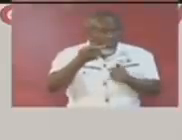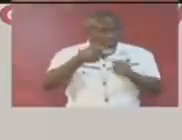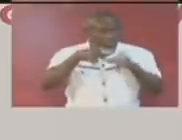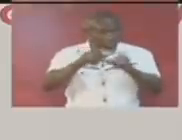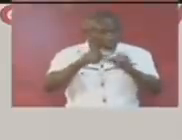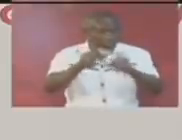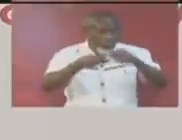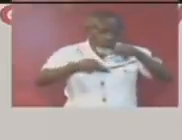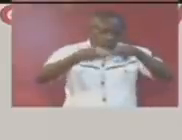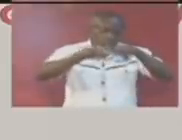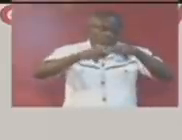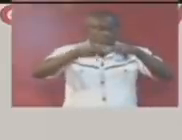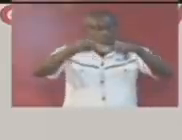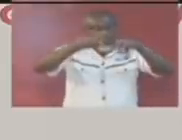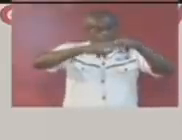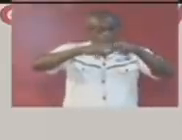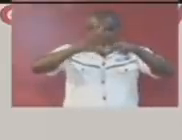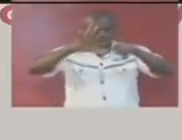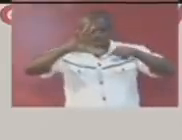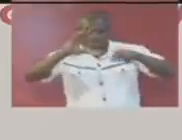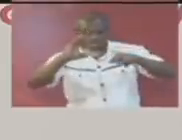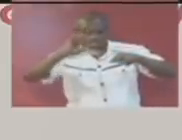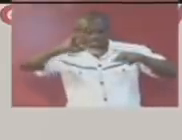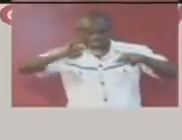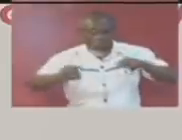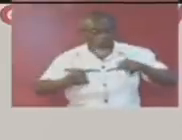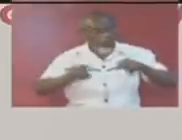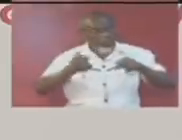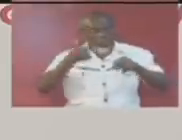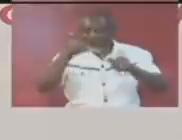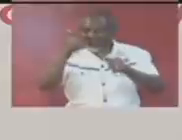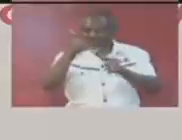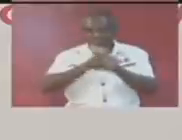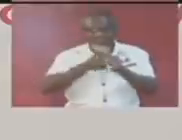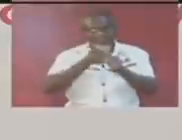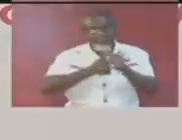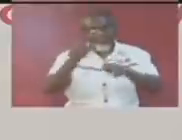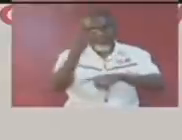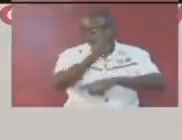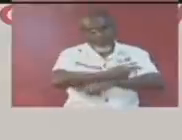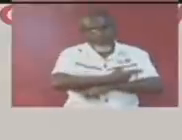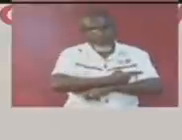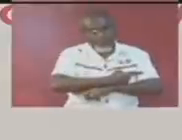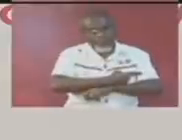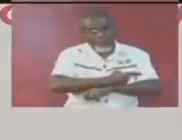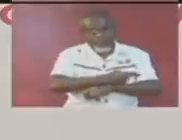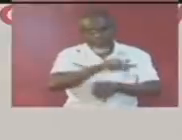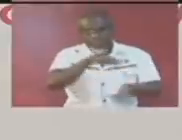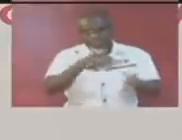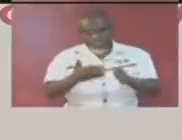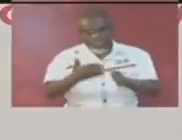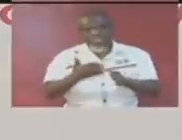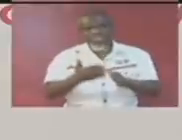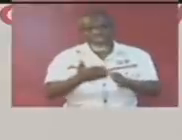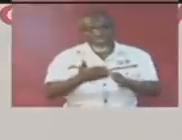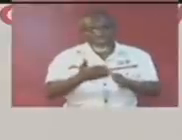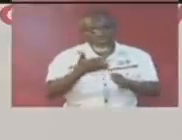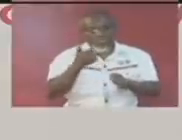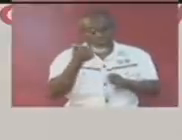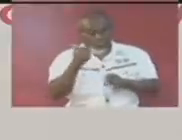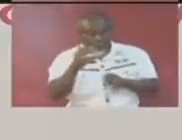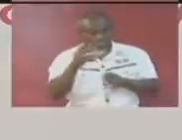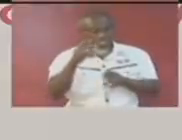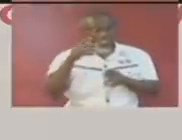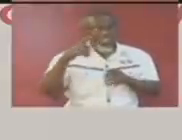of cases, over 500,000 cases per day. And again, our death rate in the world is over 15,000 deaths per